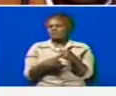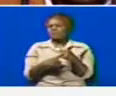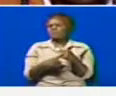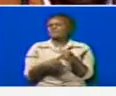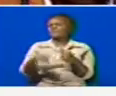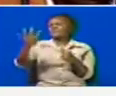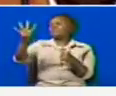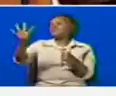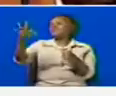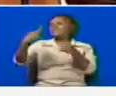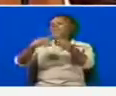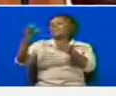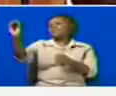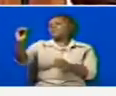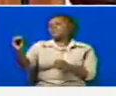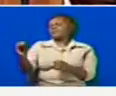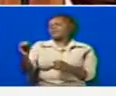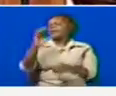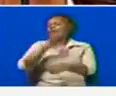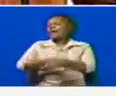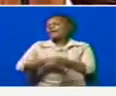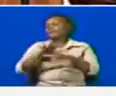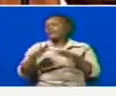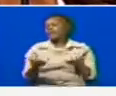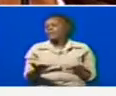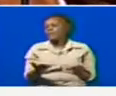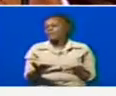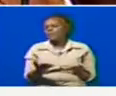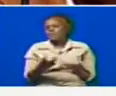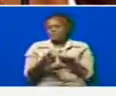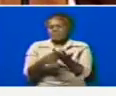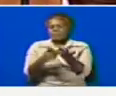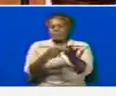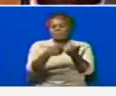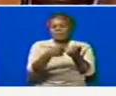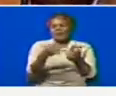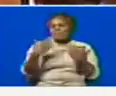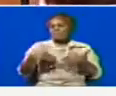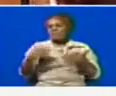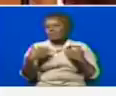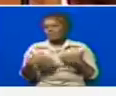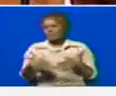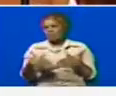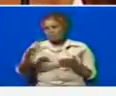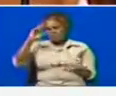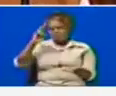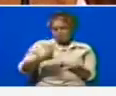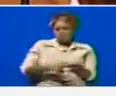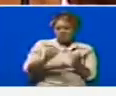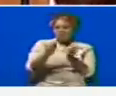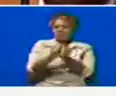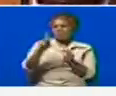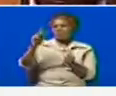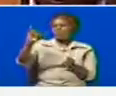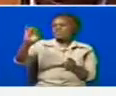And the 48% was arrived at by calculating the number of people identified by those